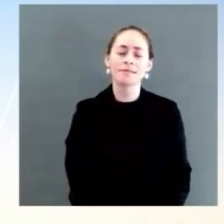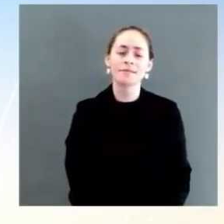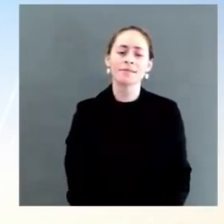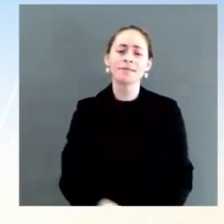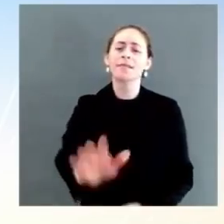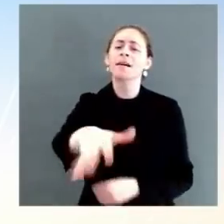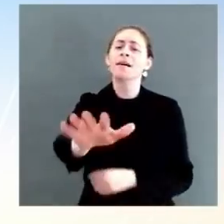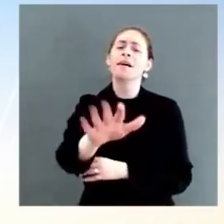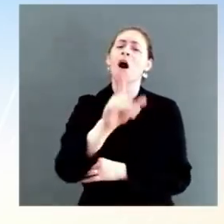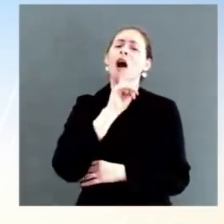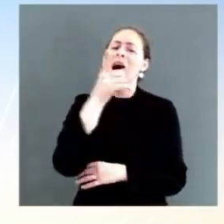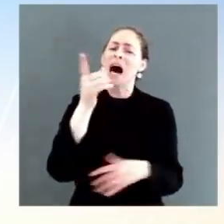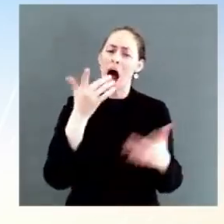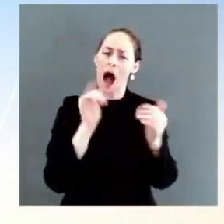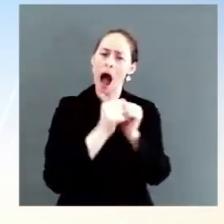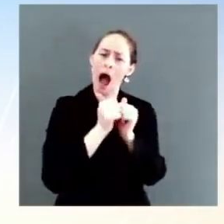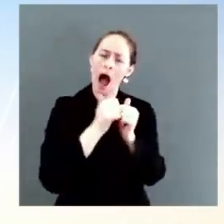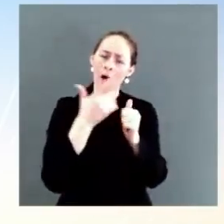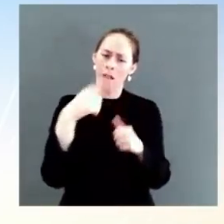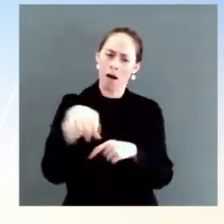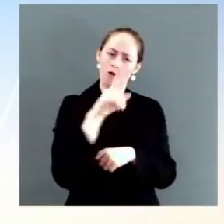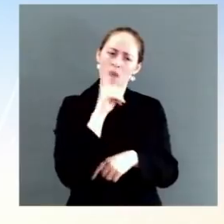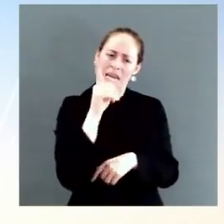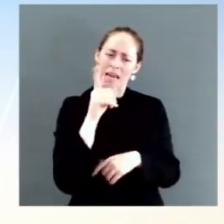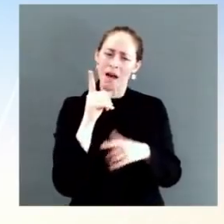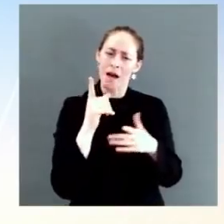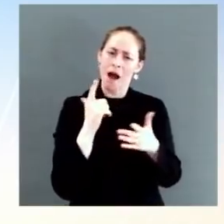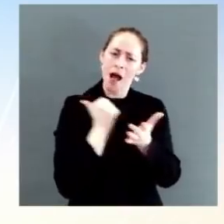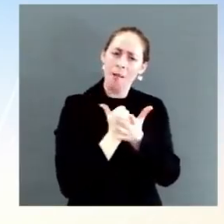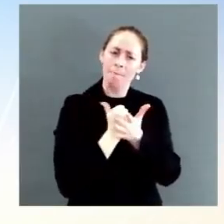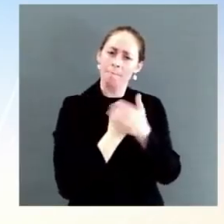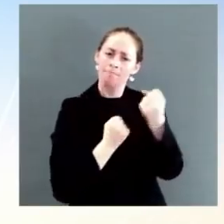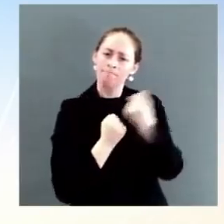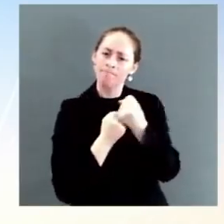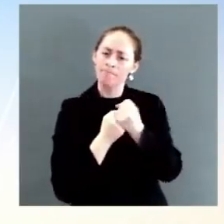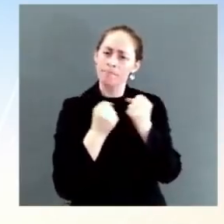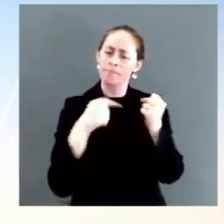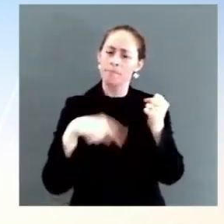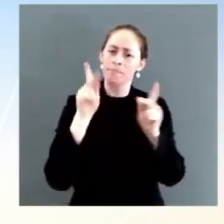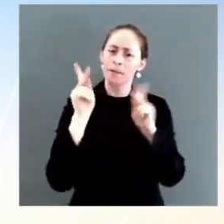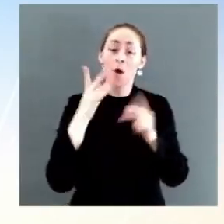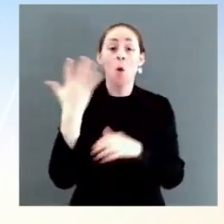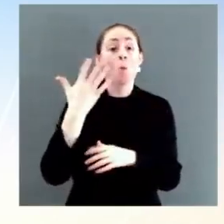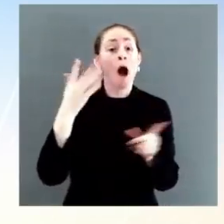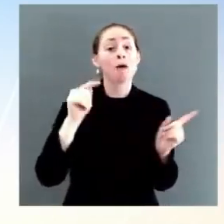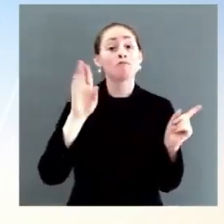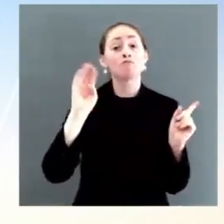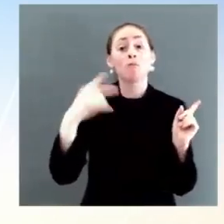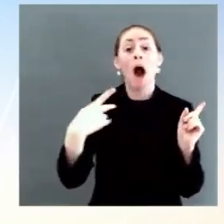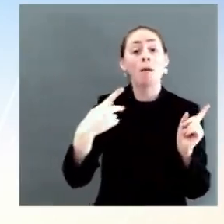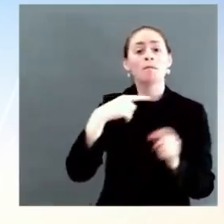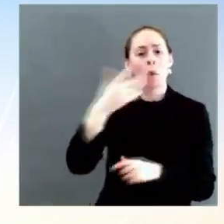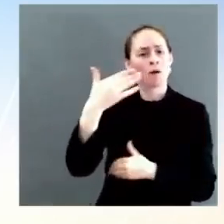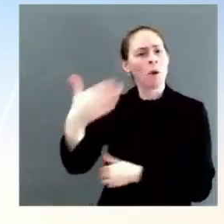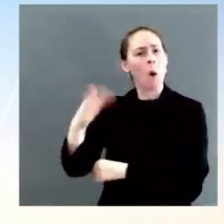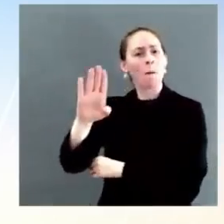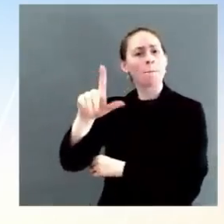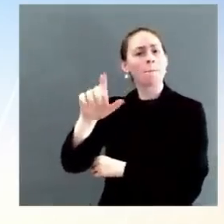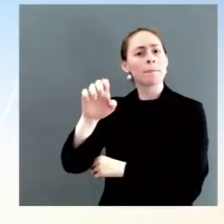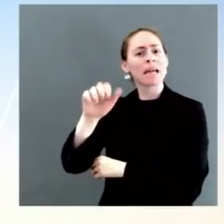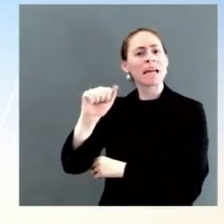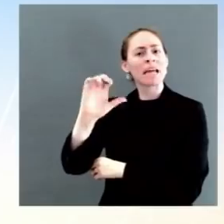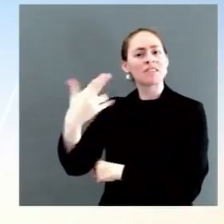had tested positive for COVID himself. He continued to provide a forum for misinformation, which probably led to people